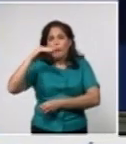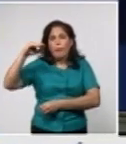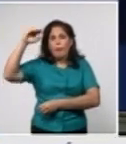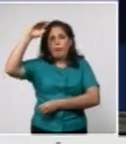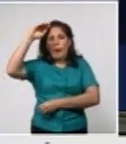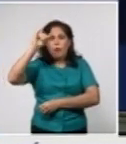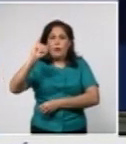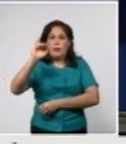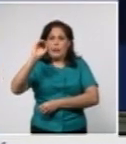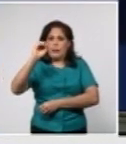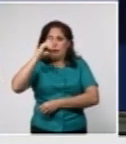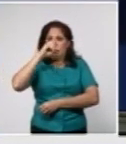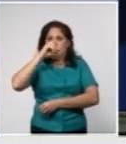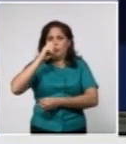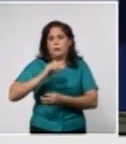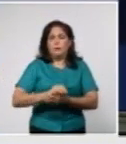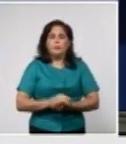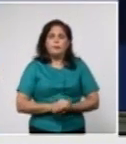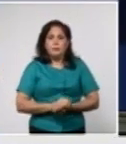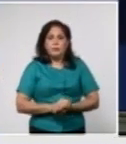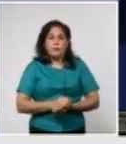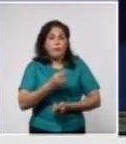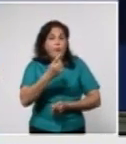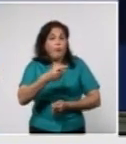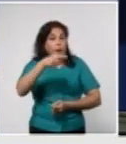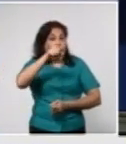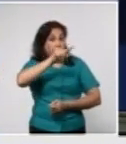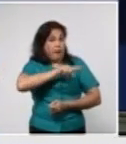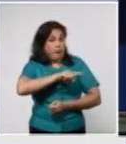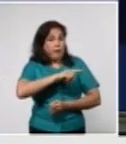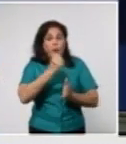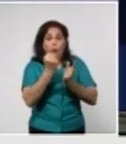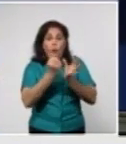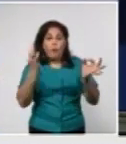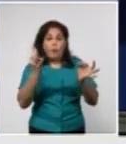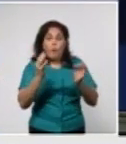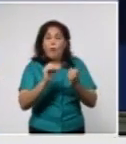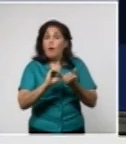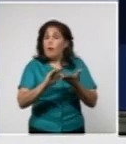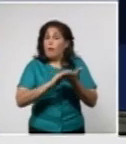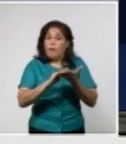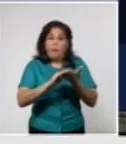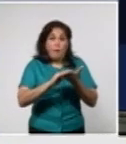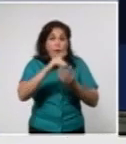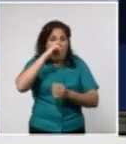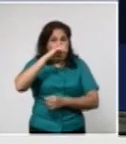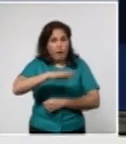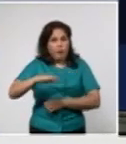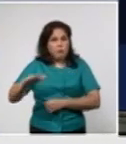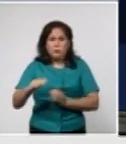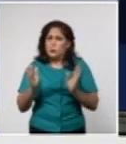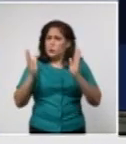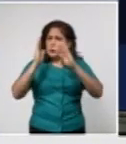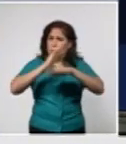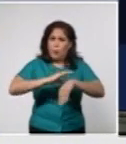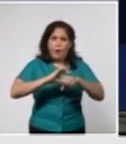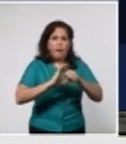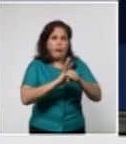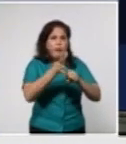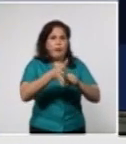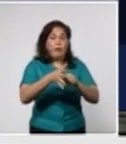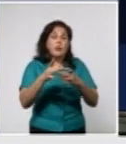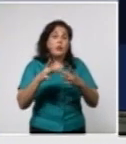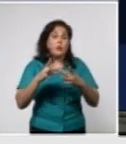and 1 case in the group of 60 and over. Yesterday, no children